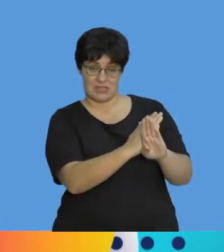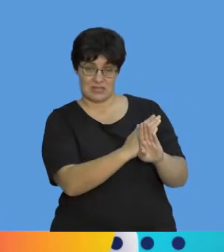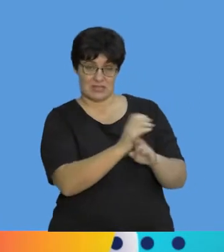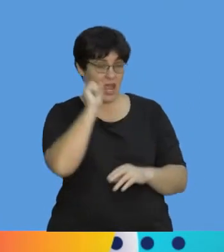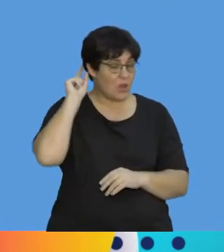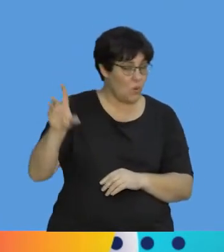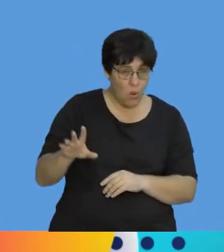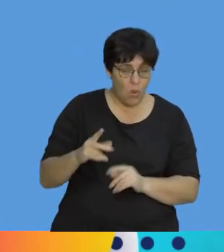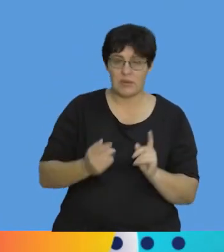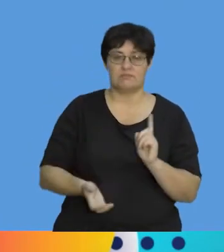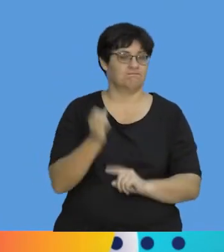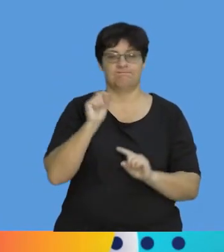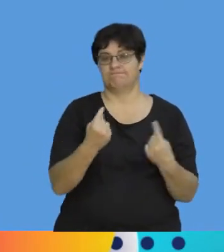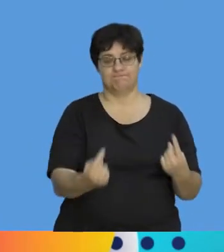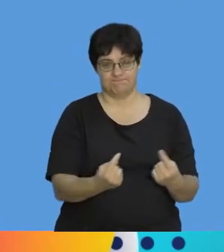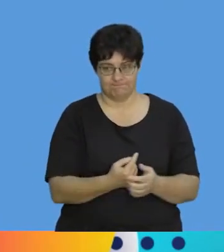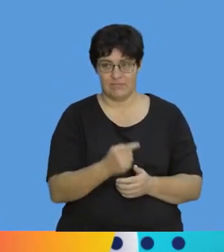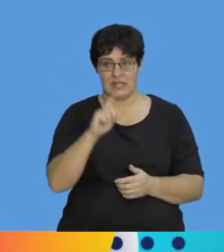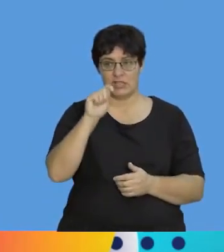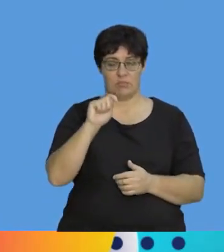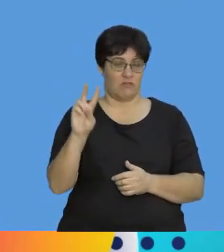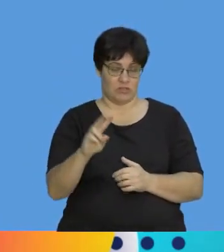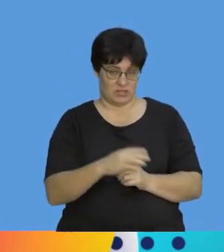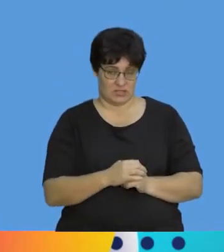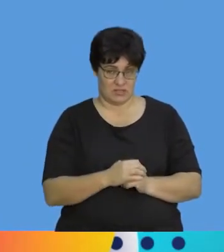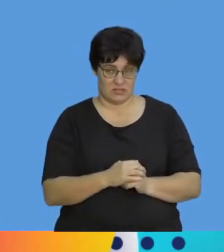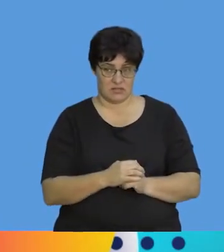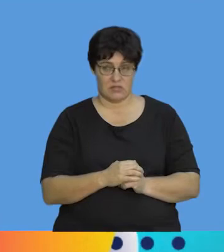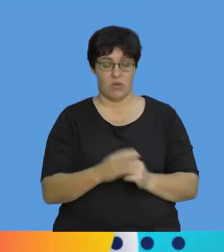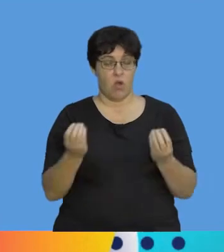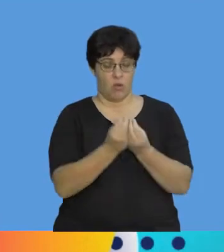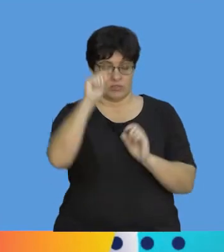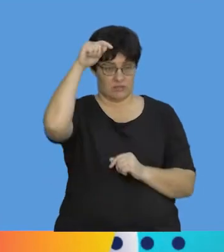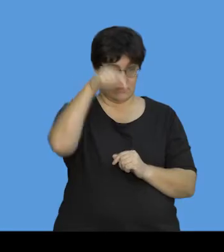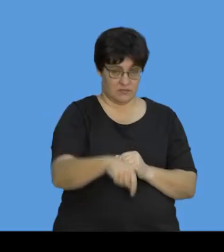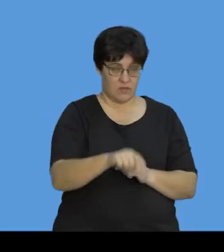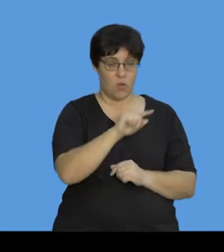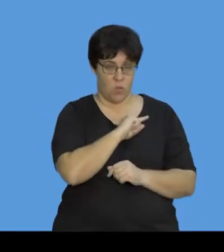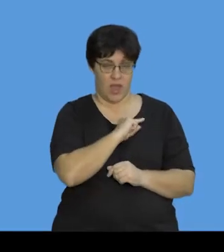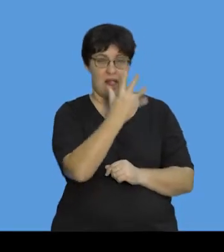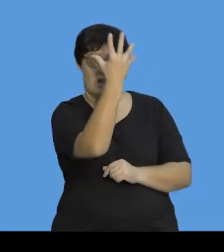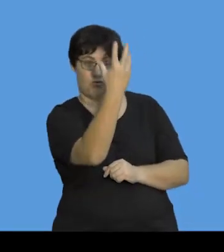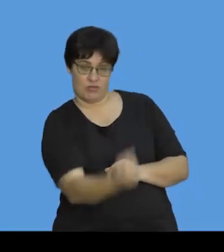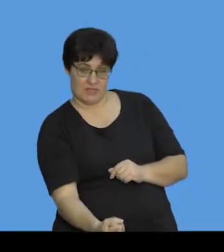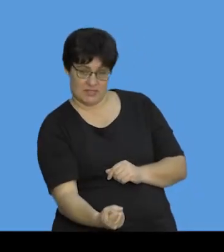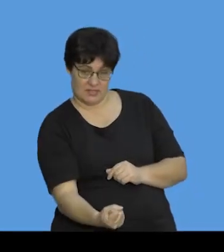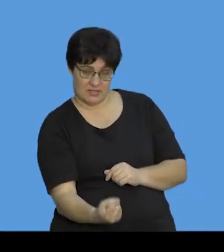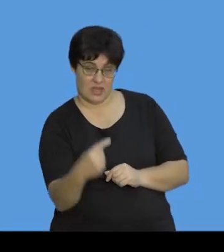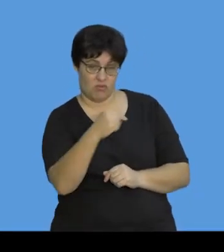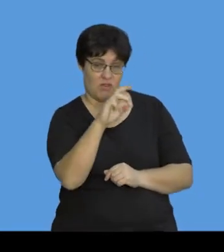velocity. An object falls down, so an object falls because of gravity.